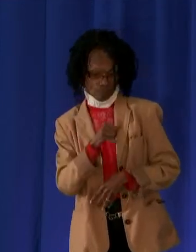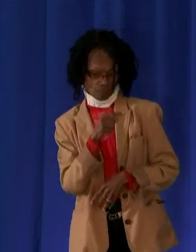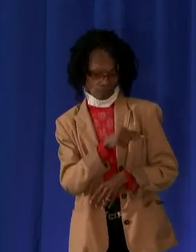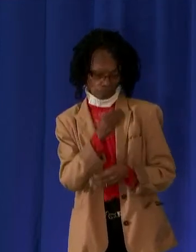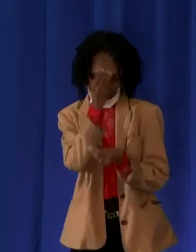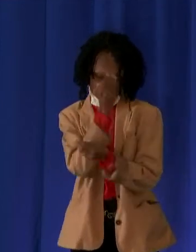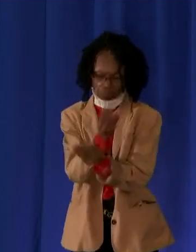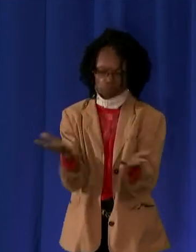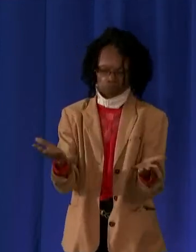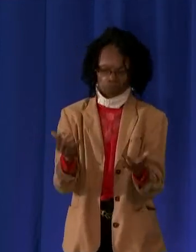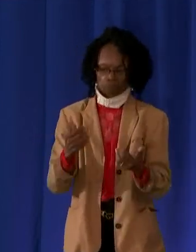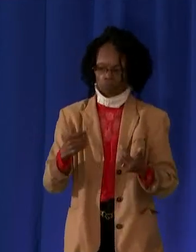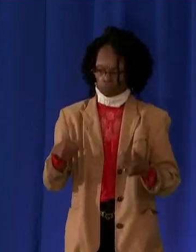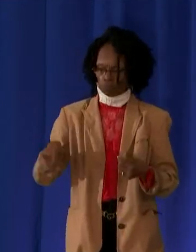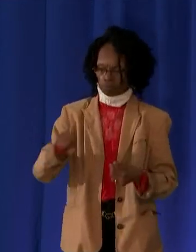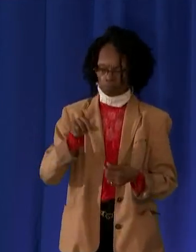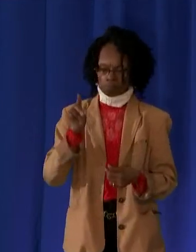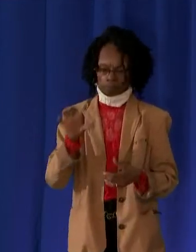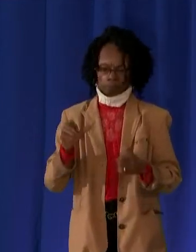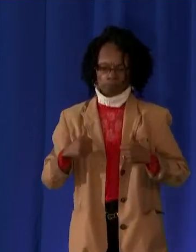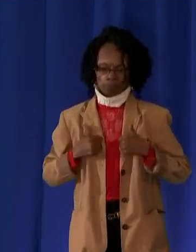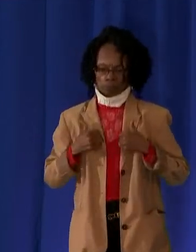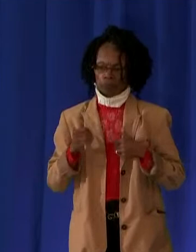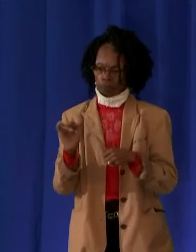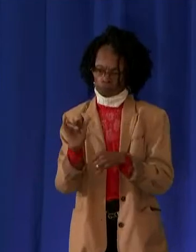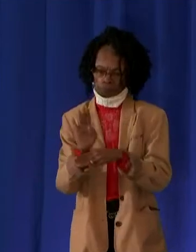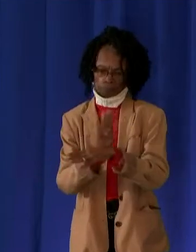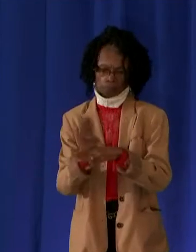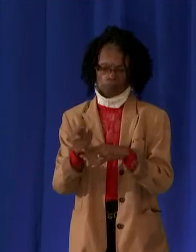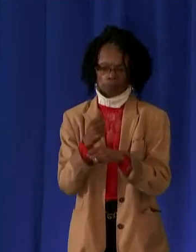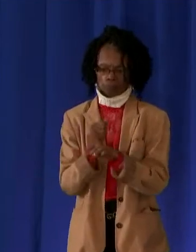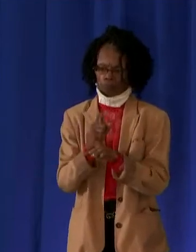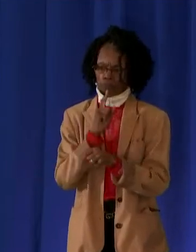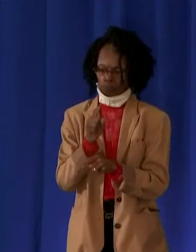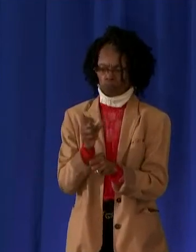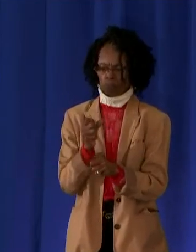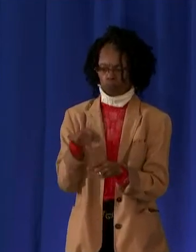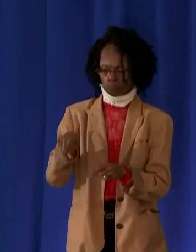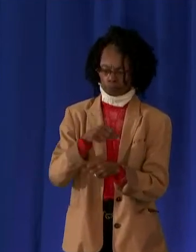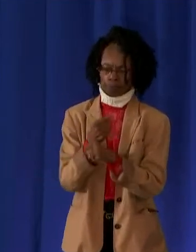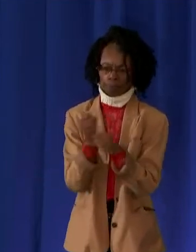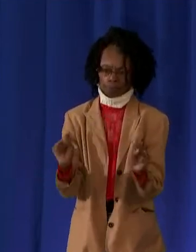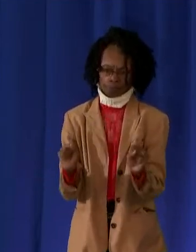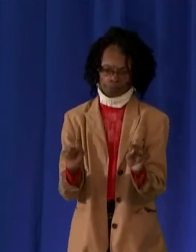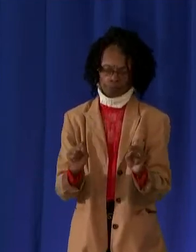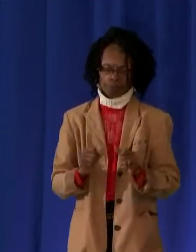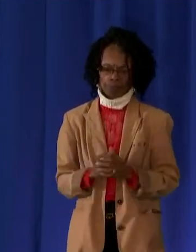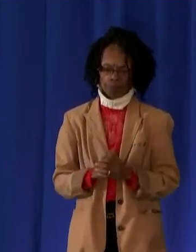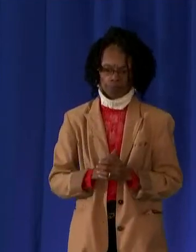and the things that we need DC residents and businesses to do to keep us all safe.